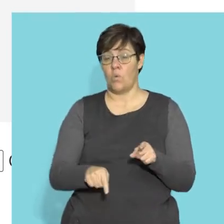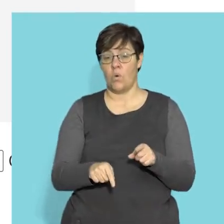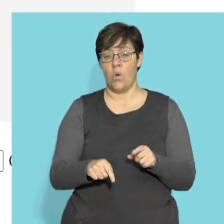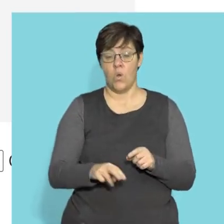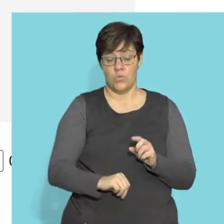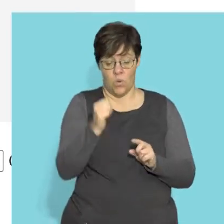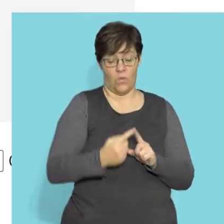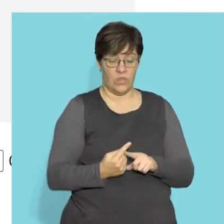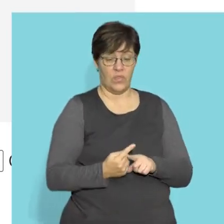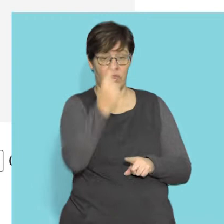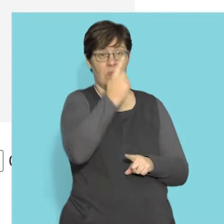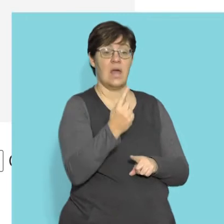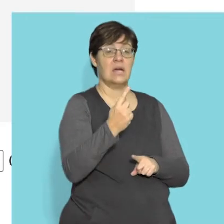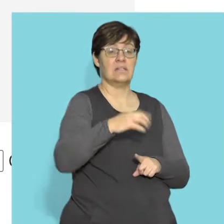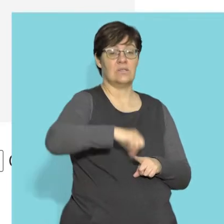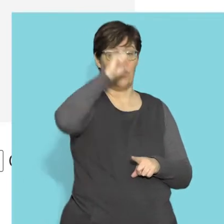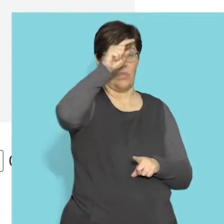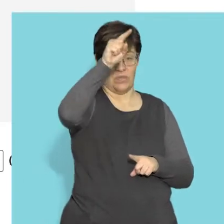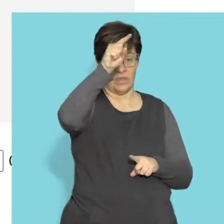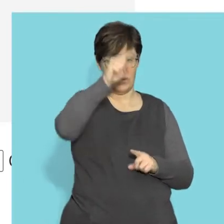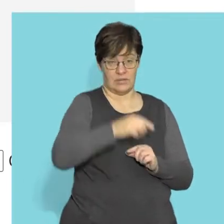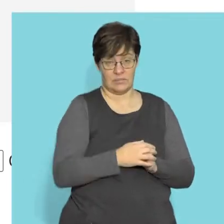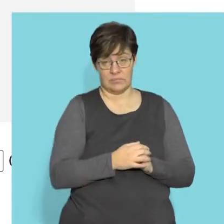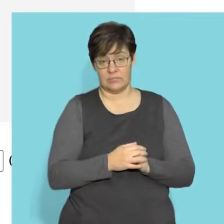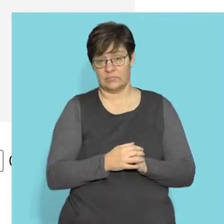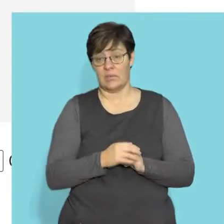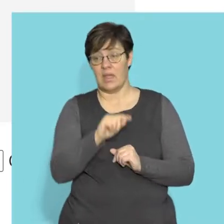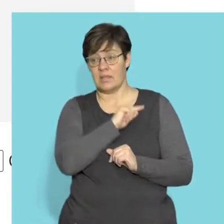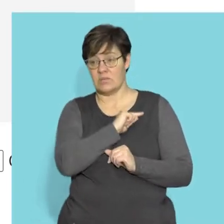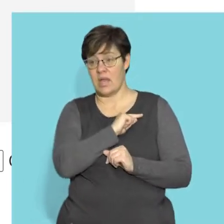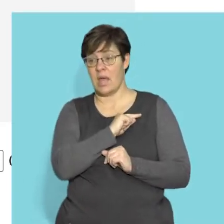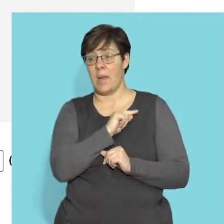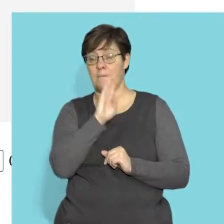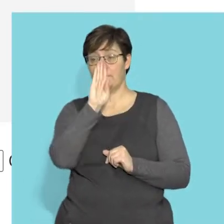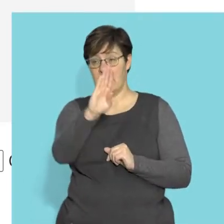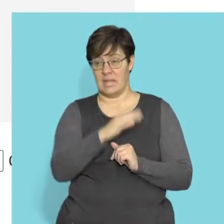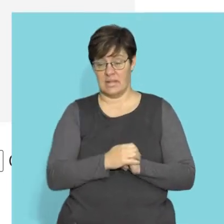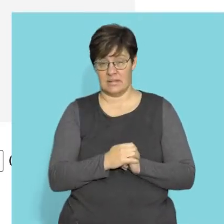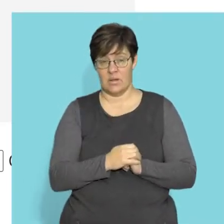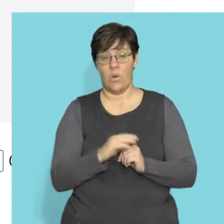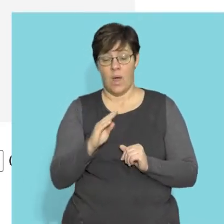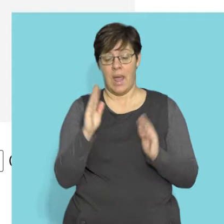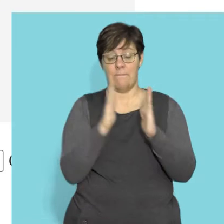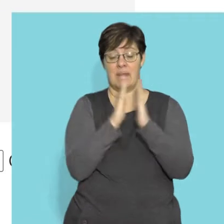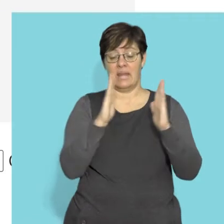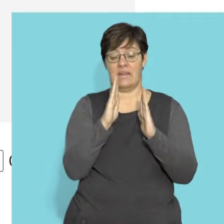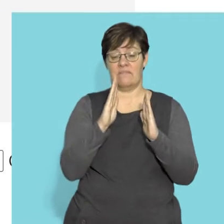indicated those by those green arrows, and you'll see that's given the symbol B because it's the